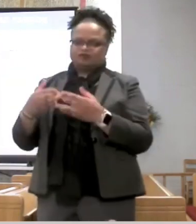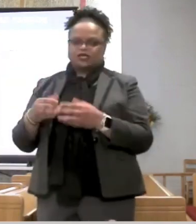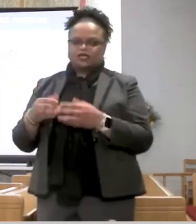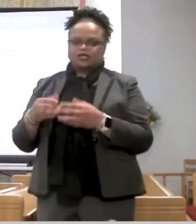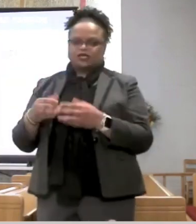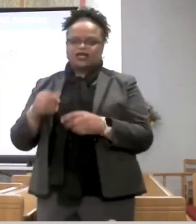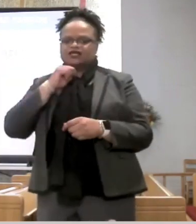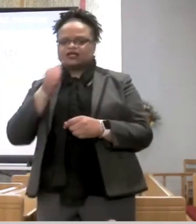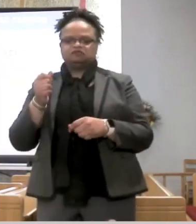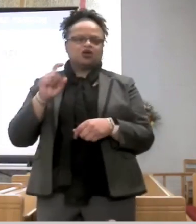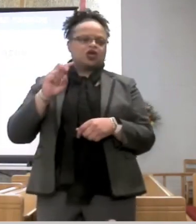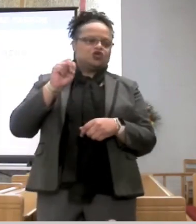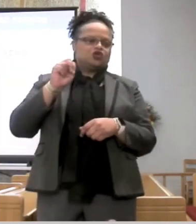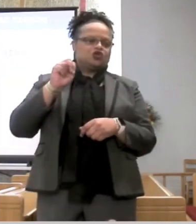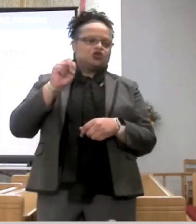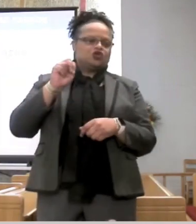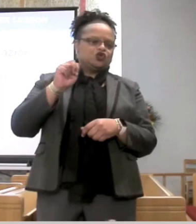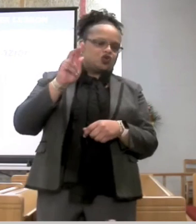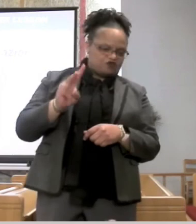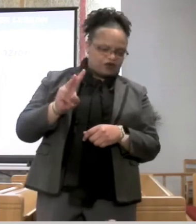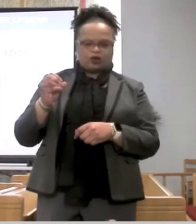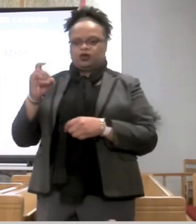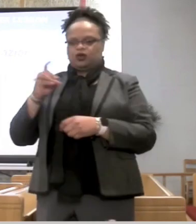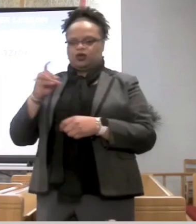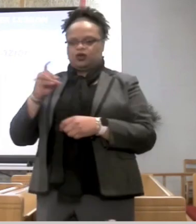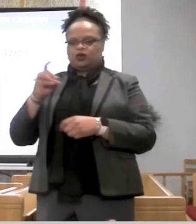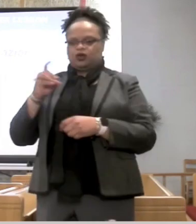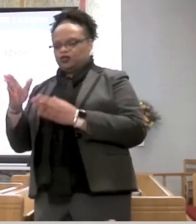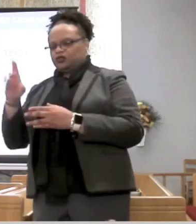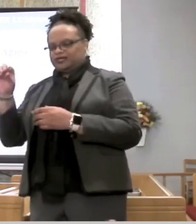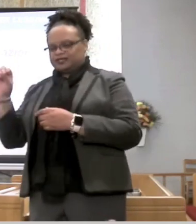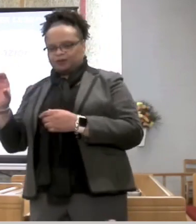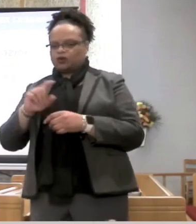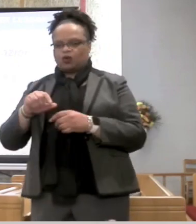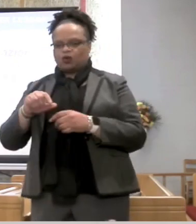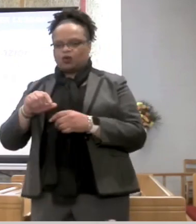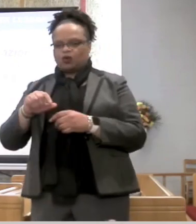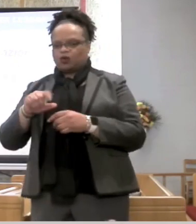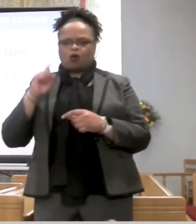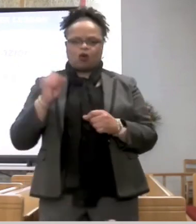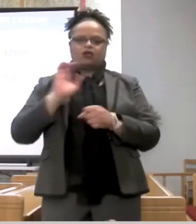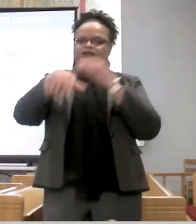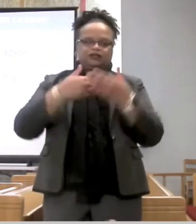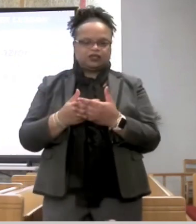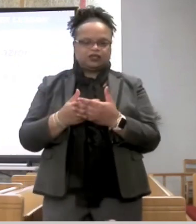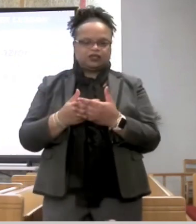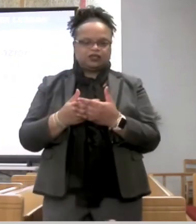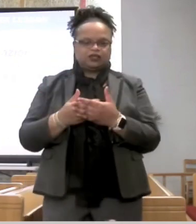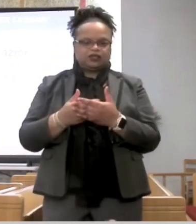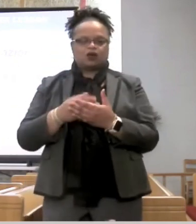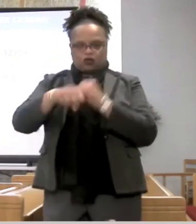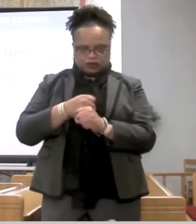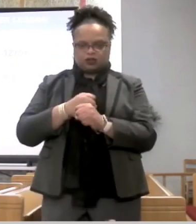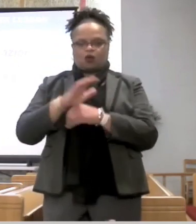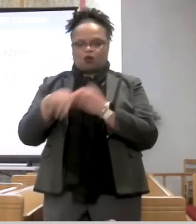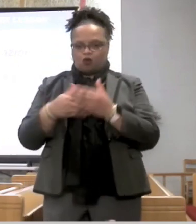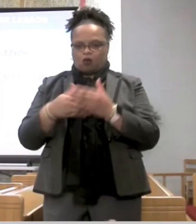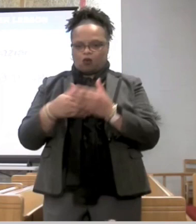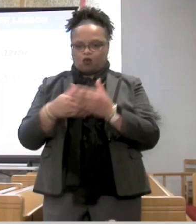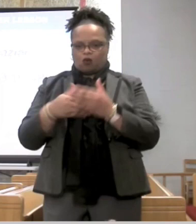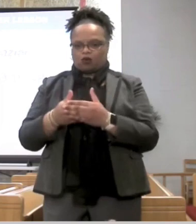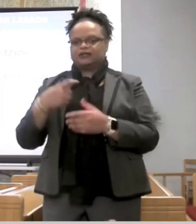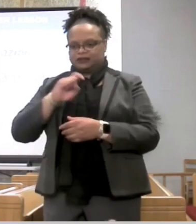be a season of November to December. It should be a season of all year round being in utter thanksgiving. So as we actually take the Lord's Supper